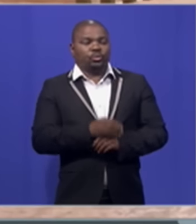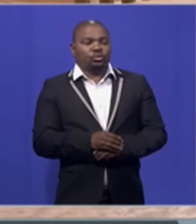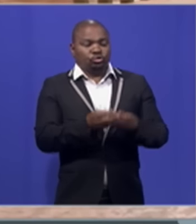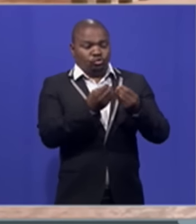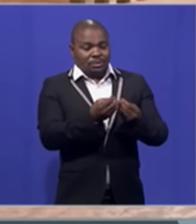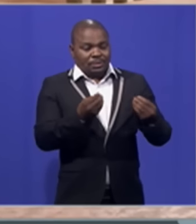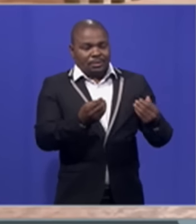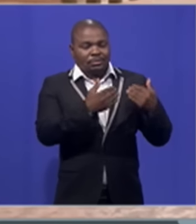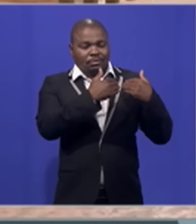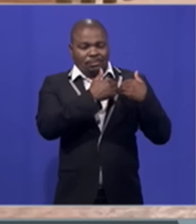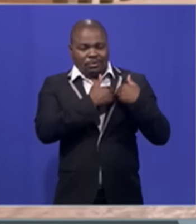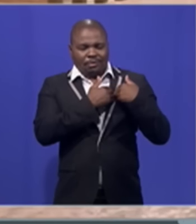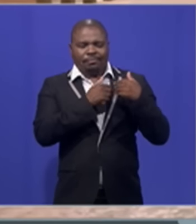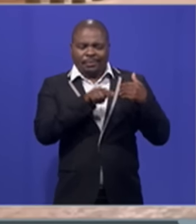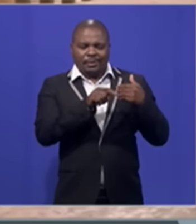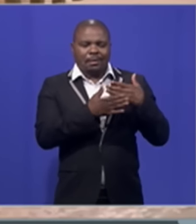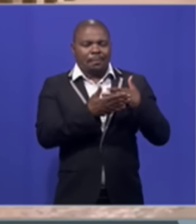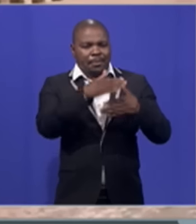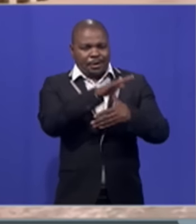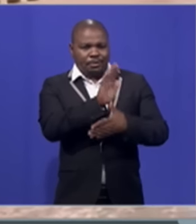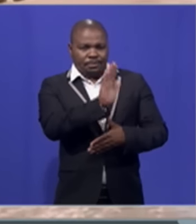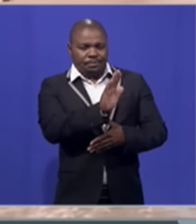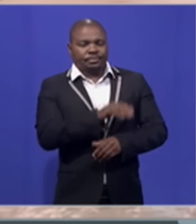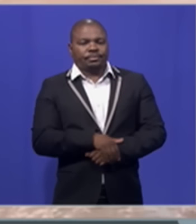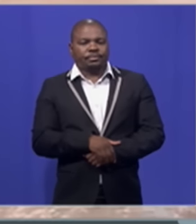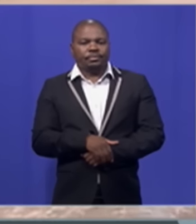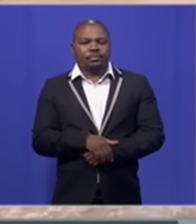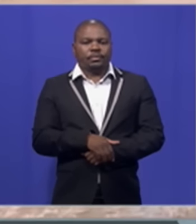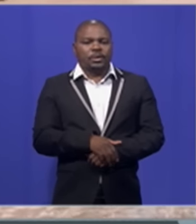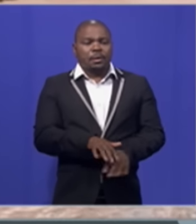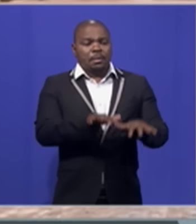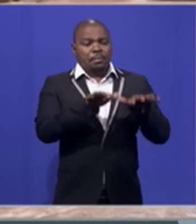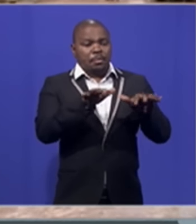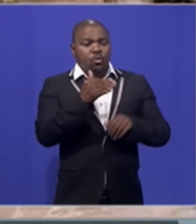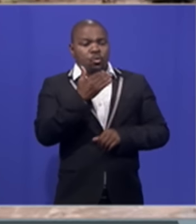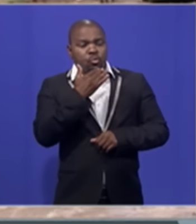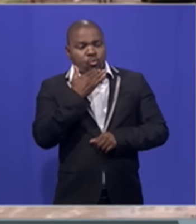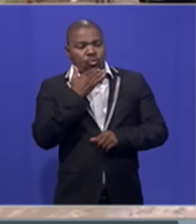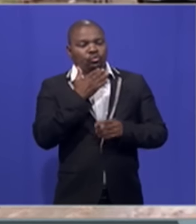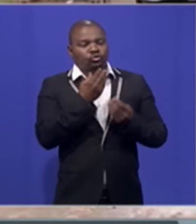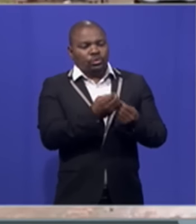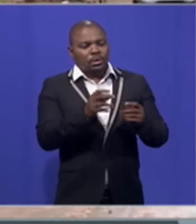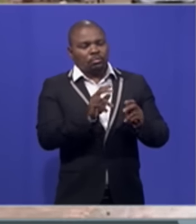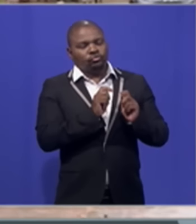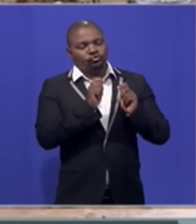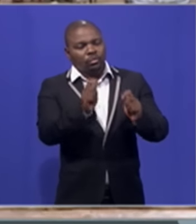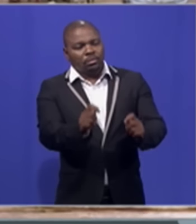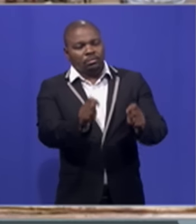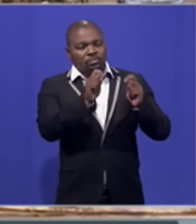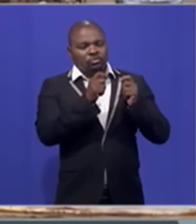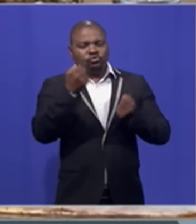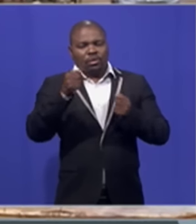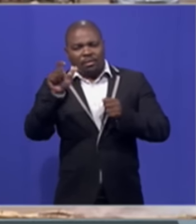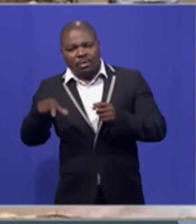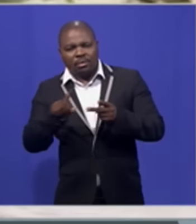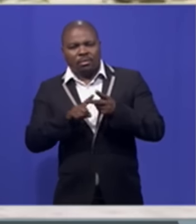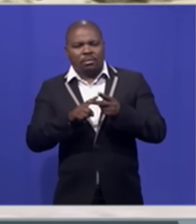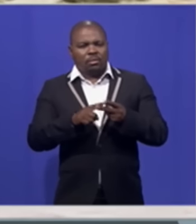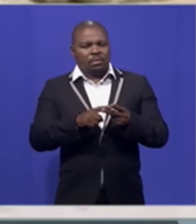of children is prominent. And those who transport our children, the drivers, the